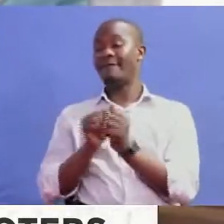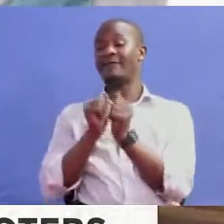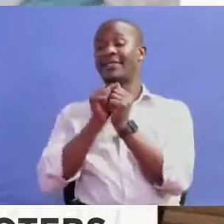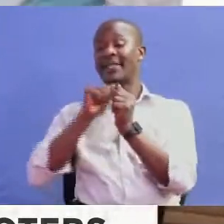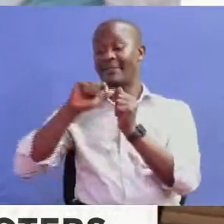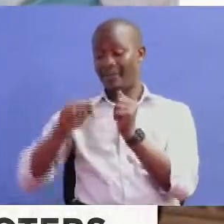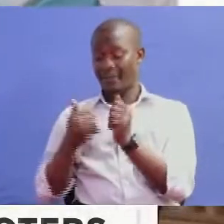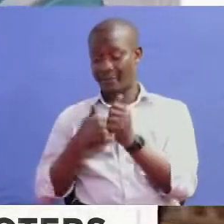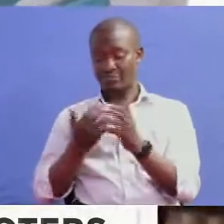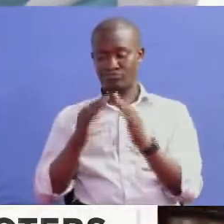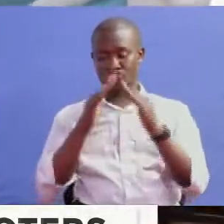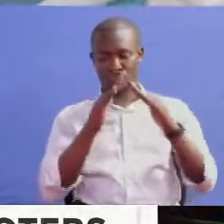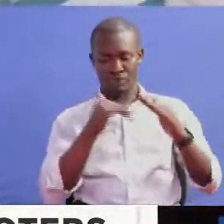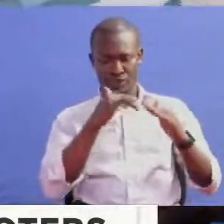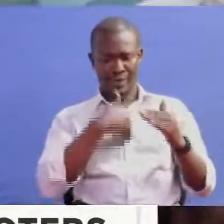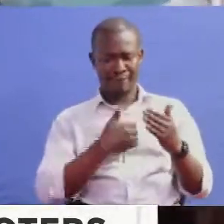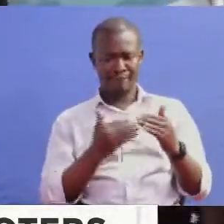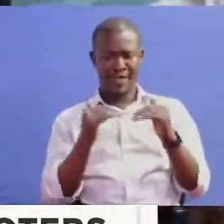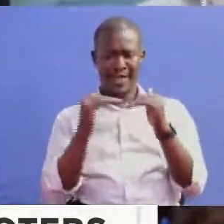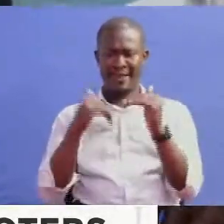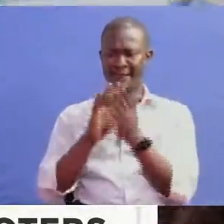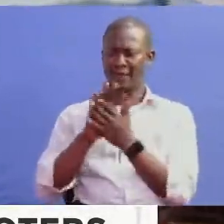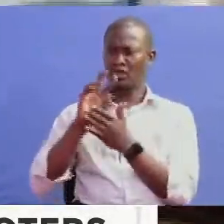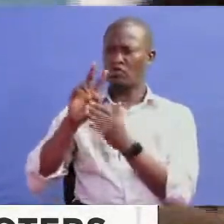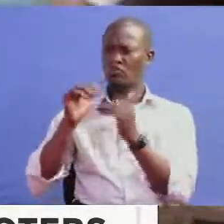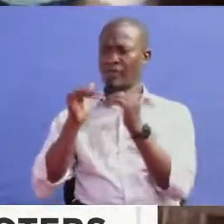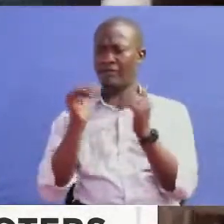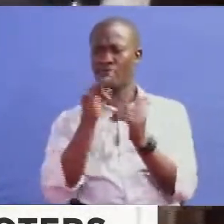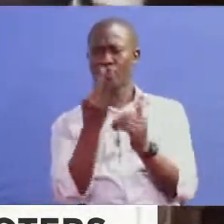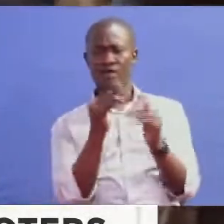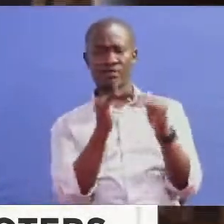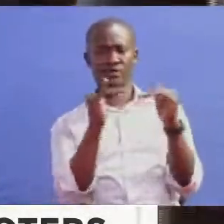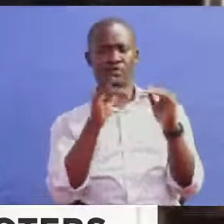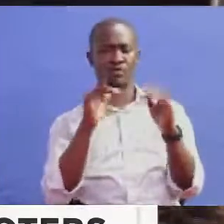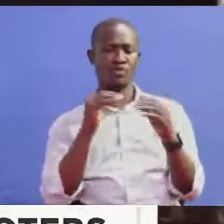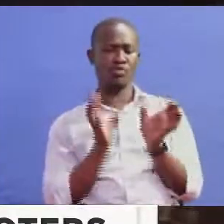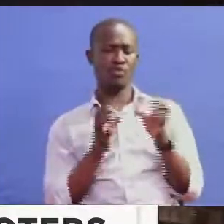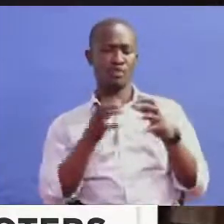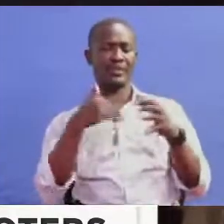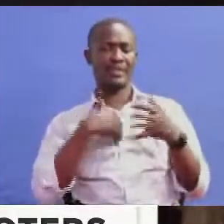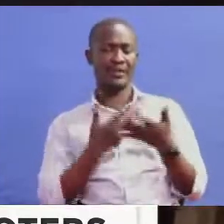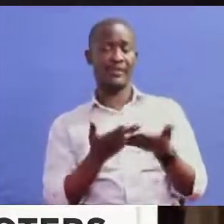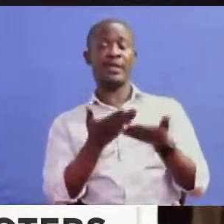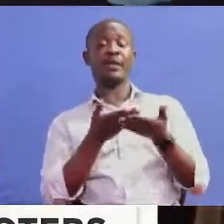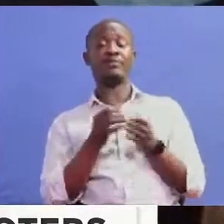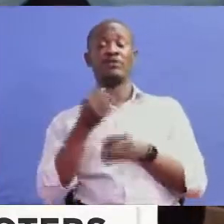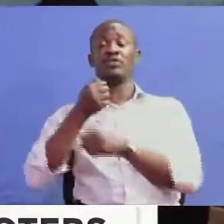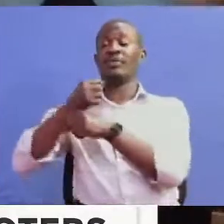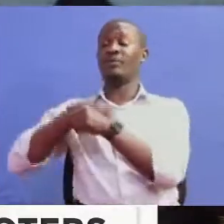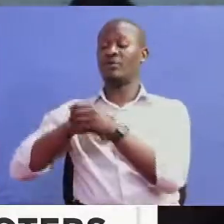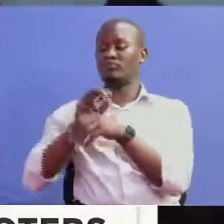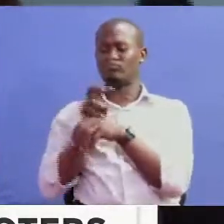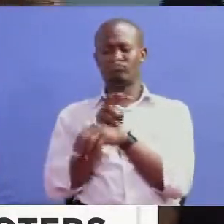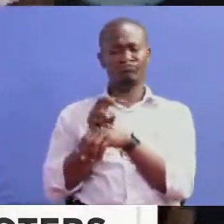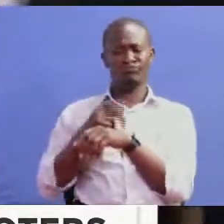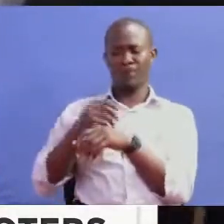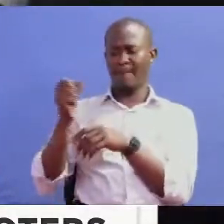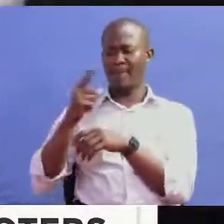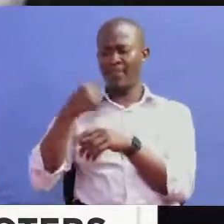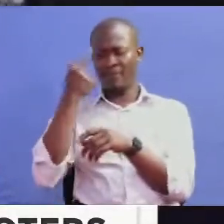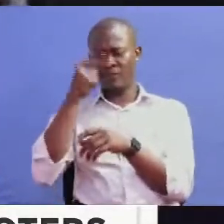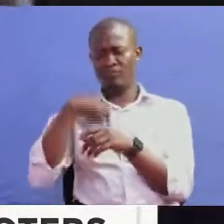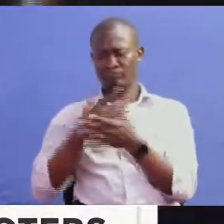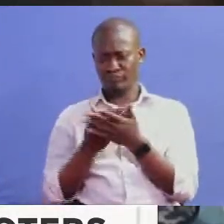units, each linked to a level 2 or level 3 facility. Each CHP should receive supportive supervision monthly from a qualified